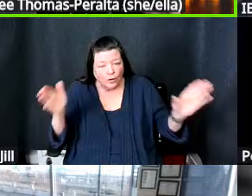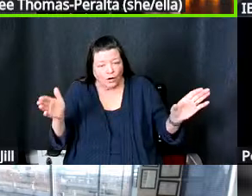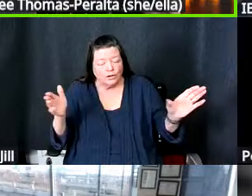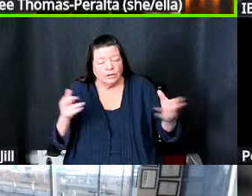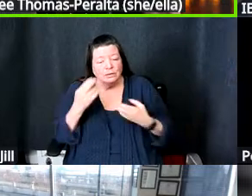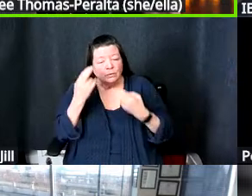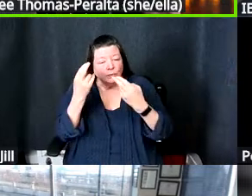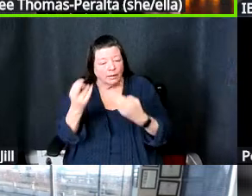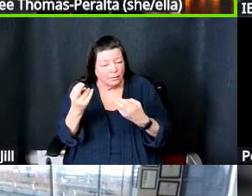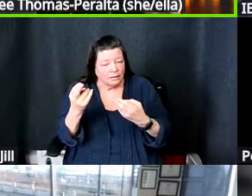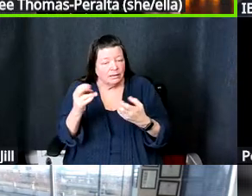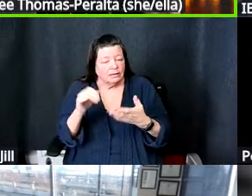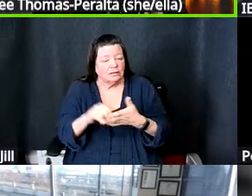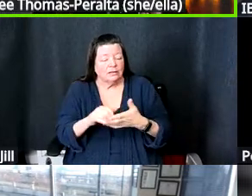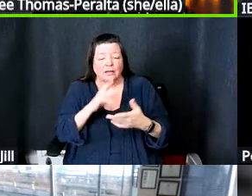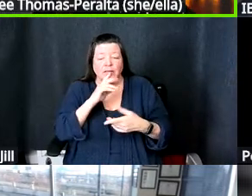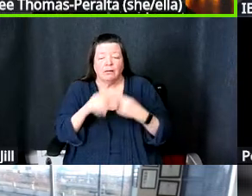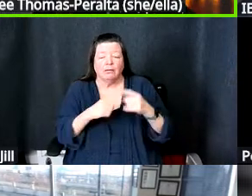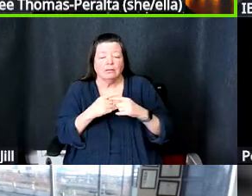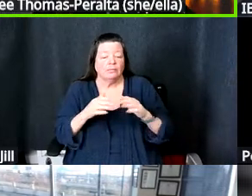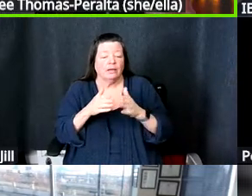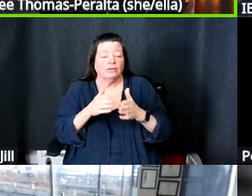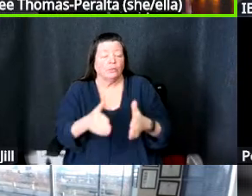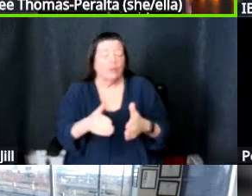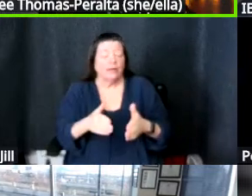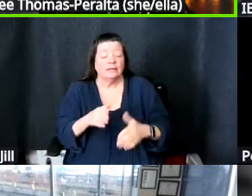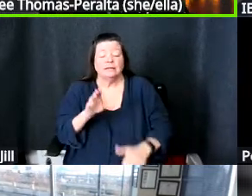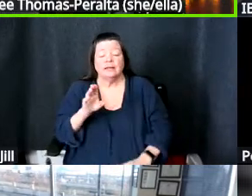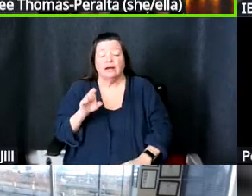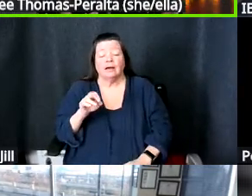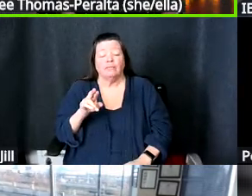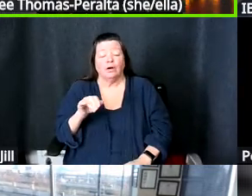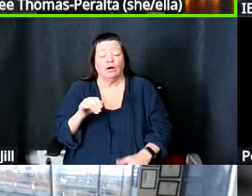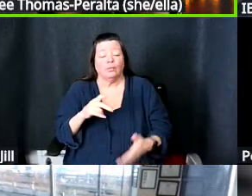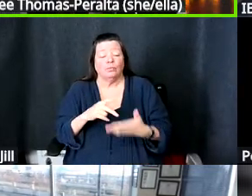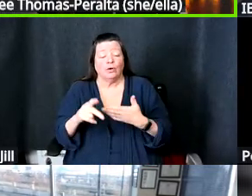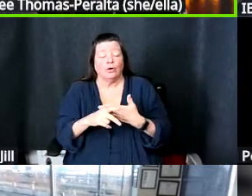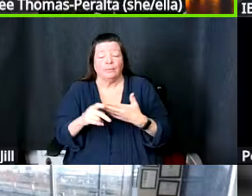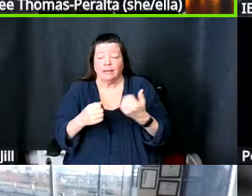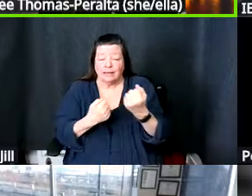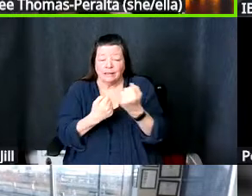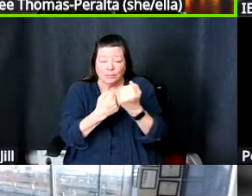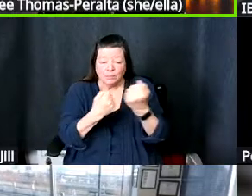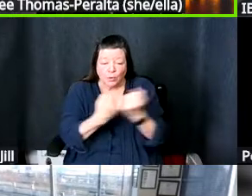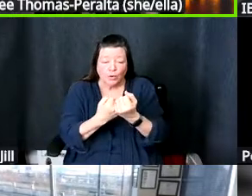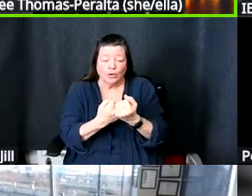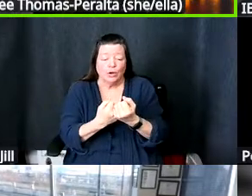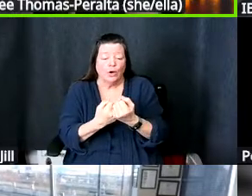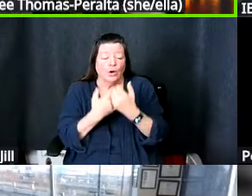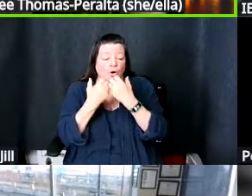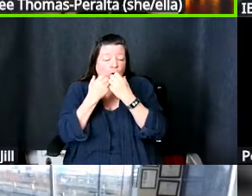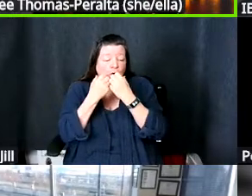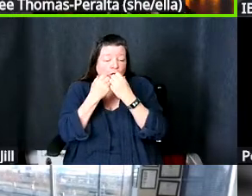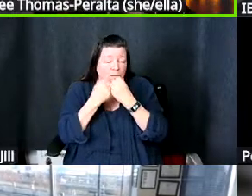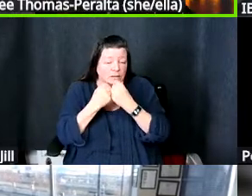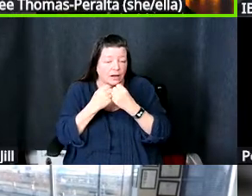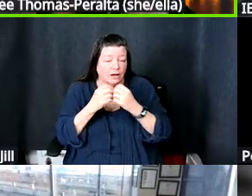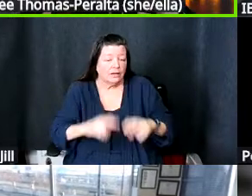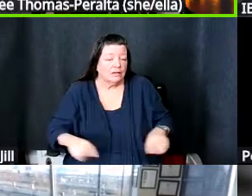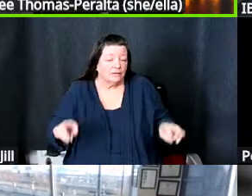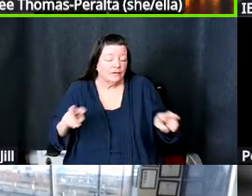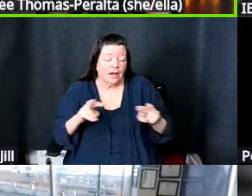way that the IBR program could, support or share these values, or,